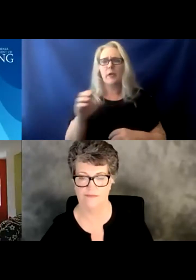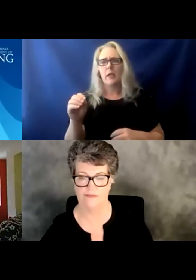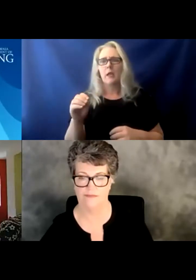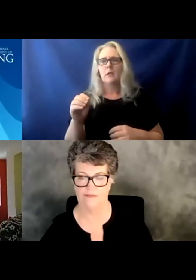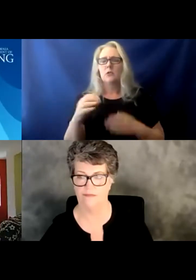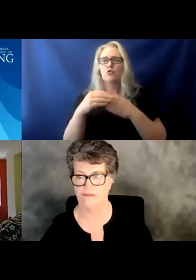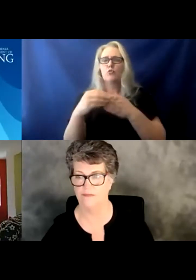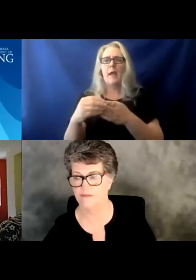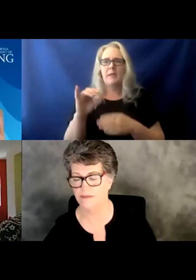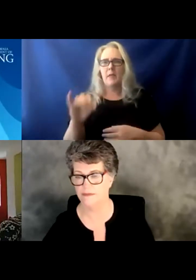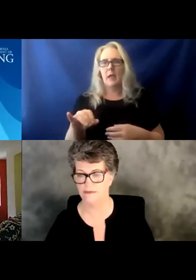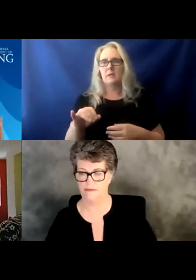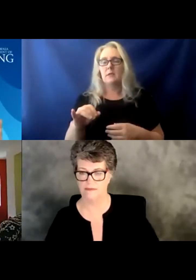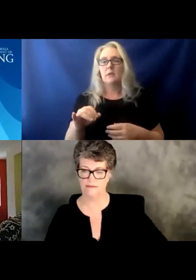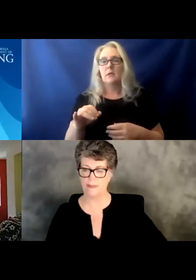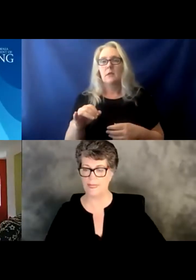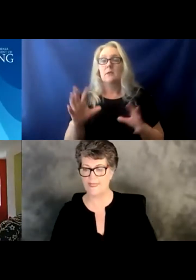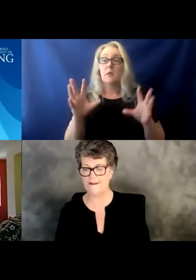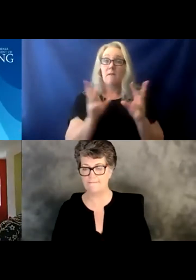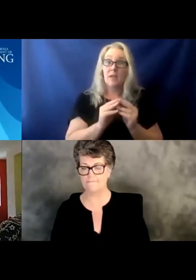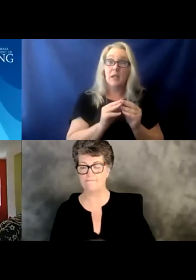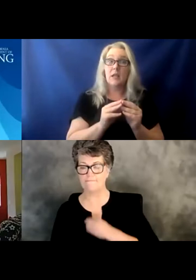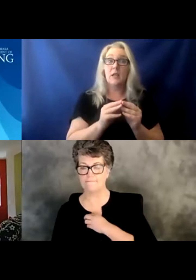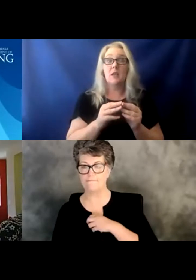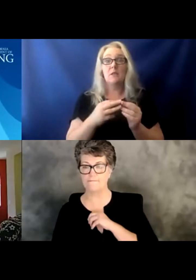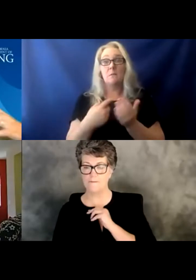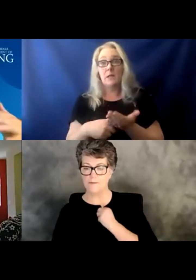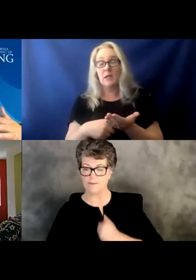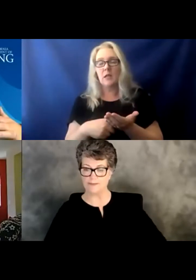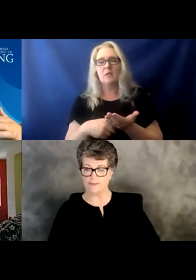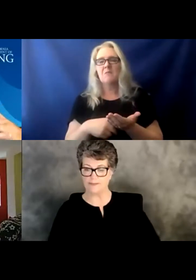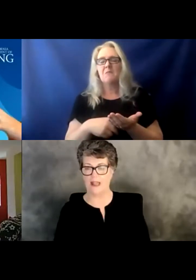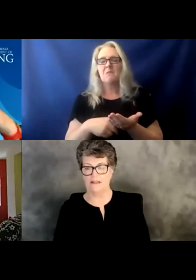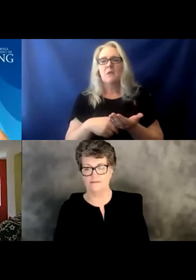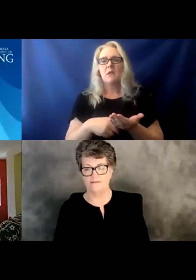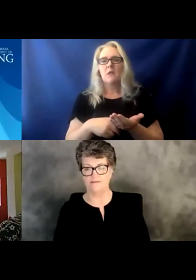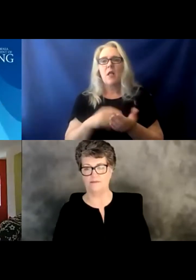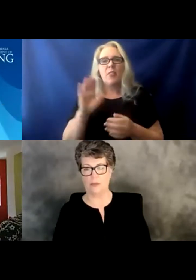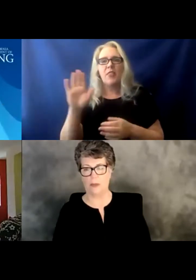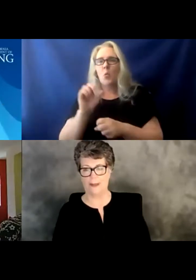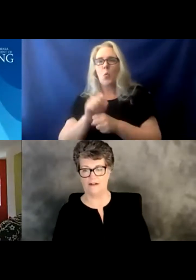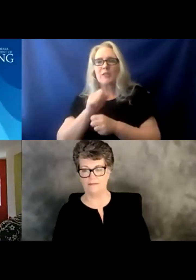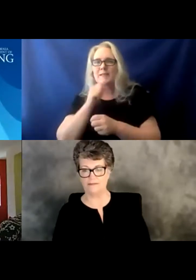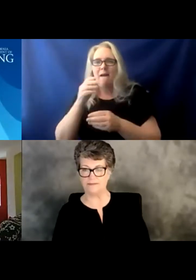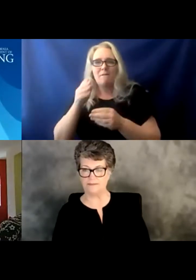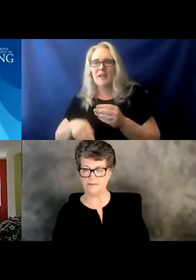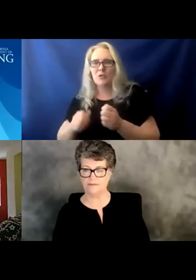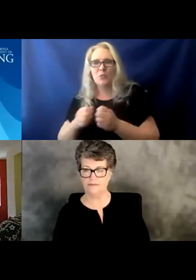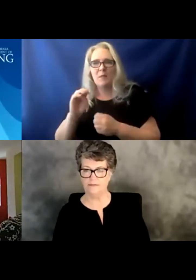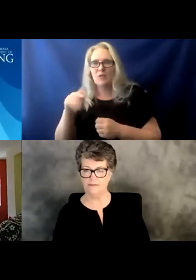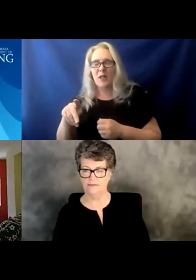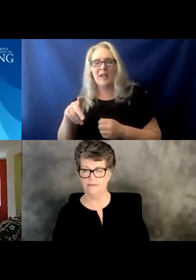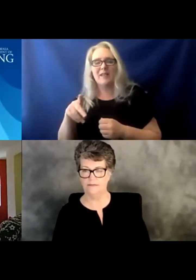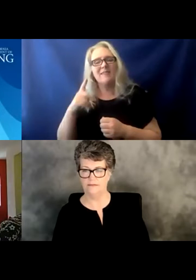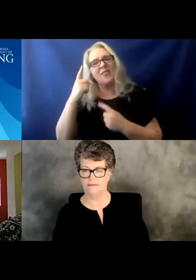driving that. And so in terms of convening and meeting, they don't consider their work done with the master plan, they consider it beginning. I would